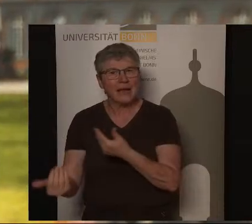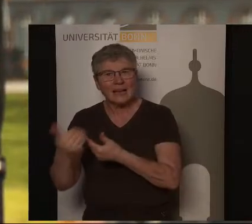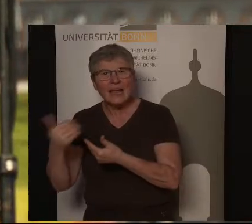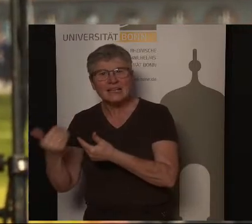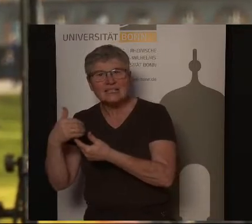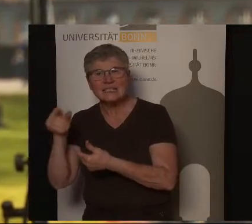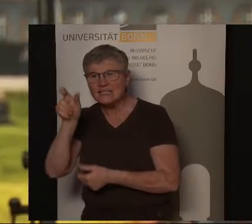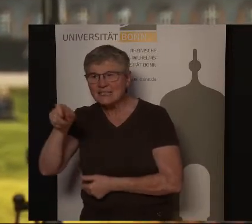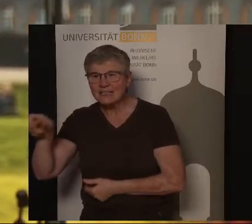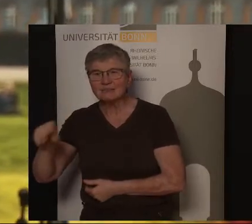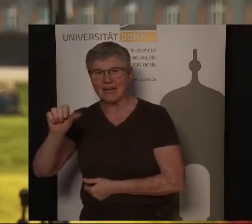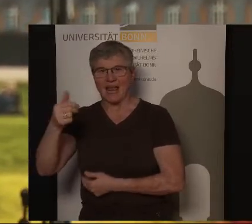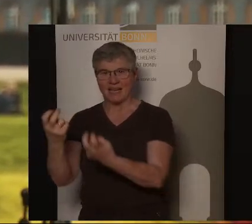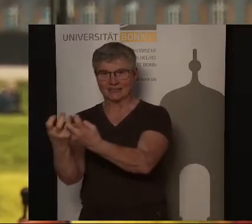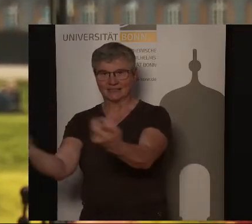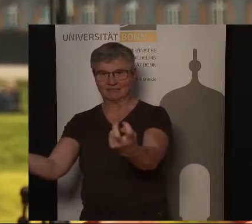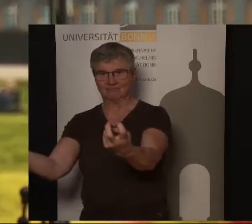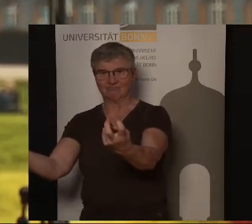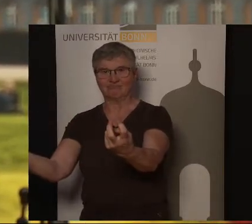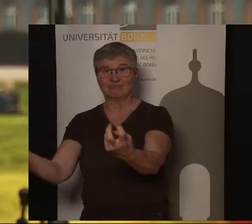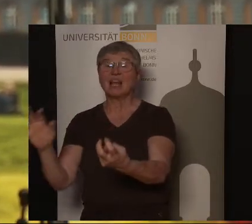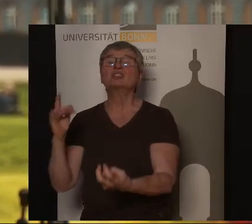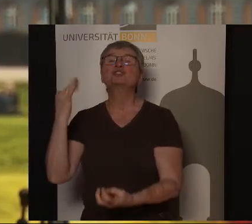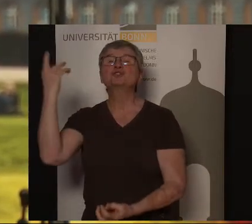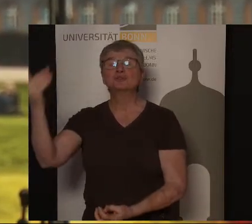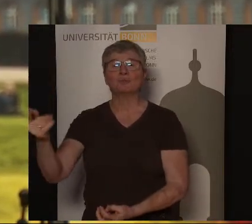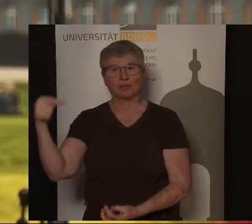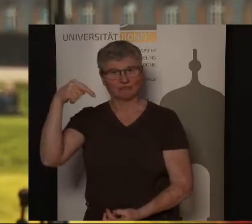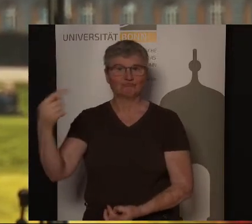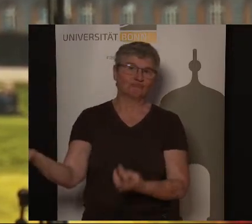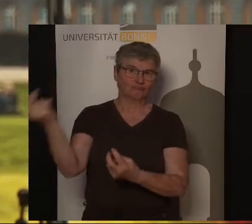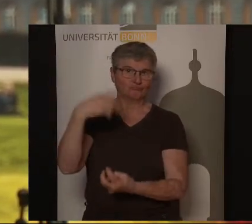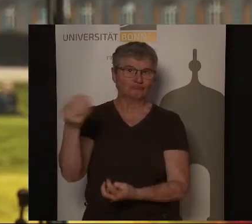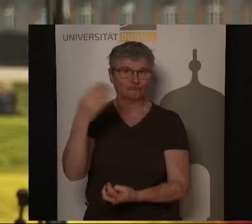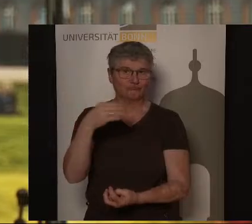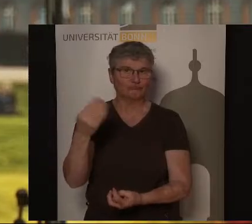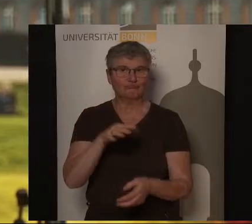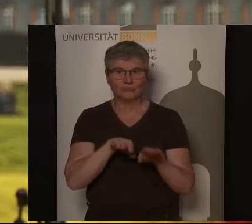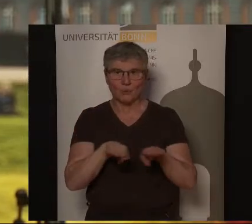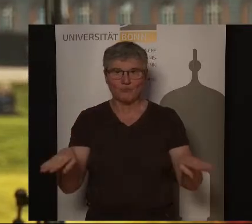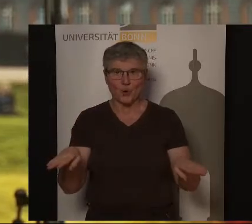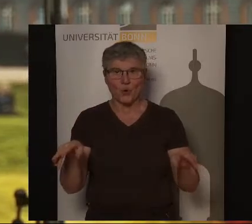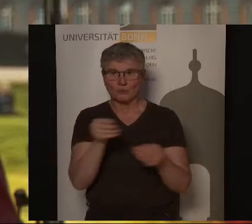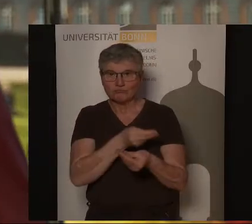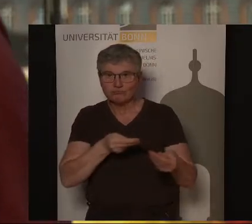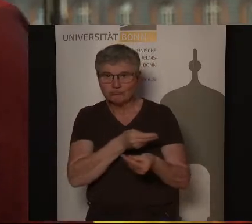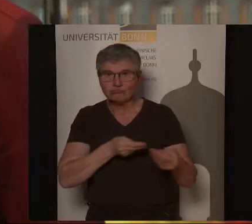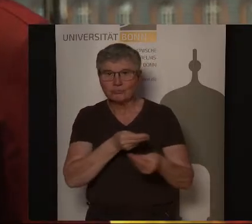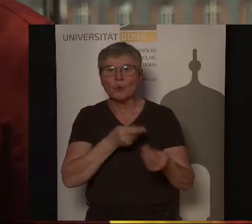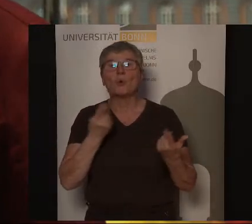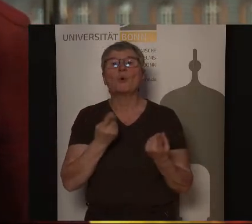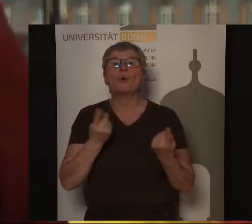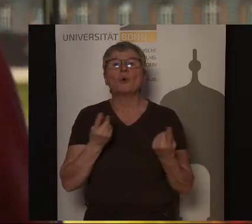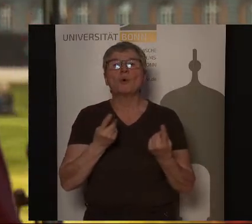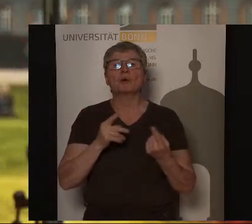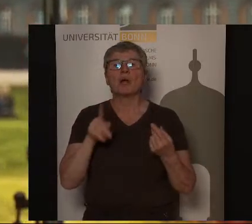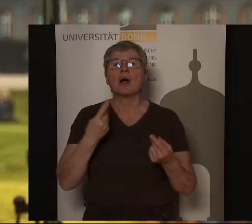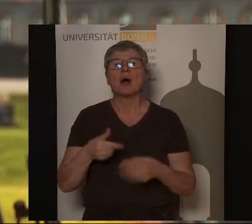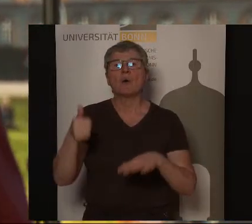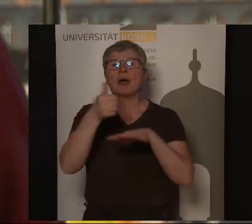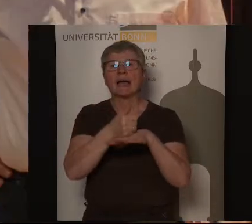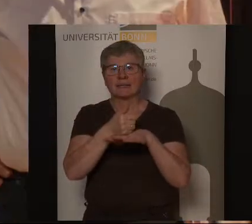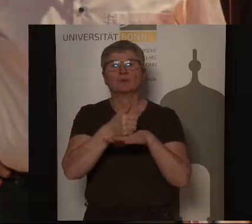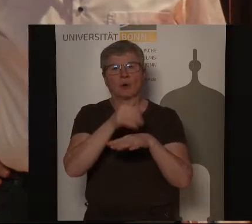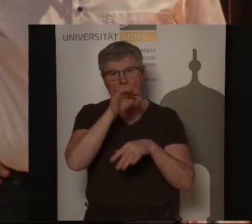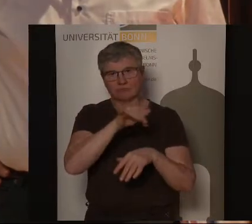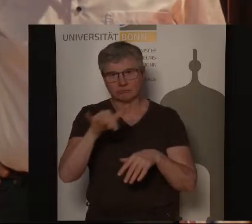to our guests, our panelists. You might see some of them on stage, and we also have